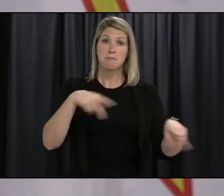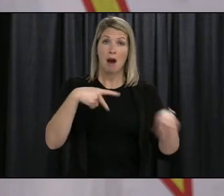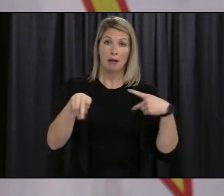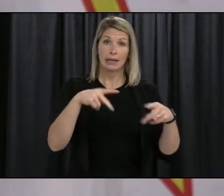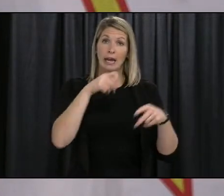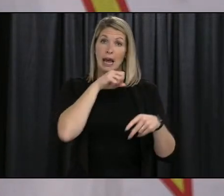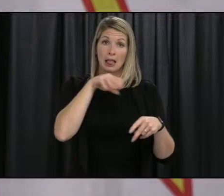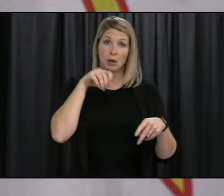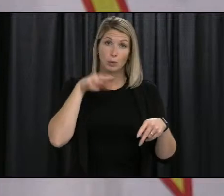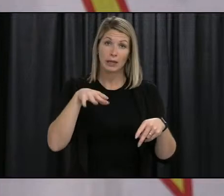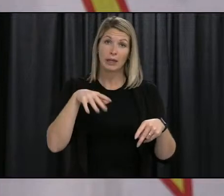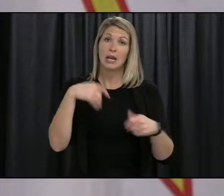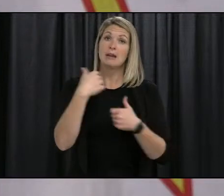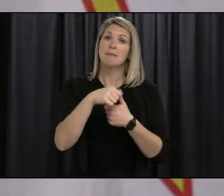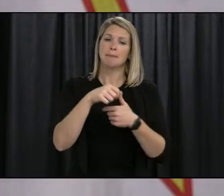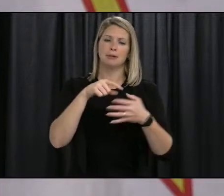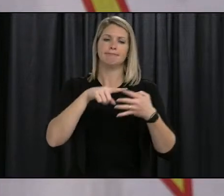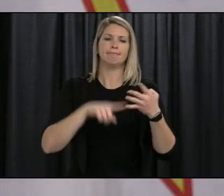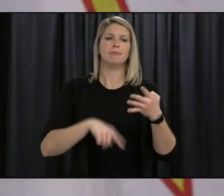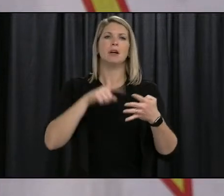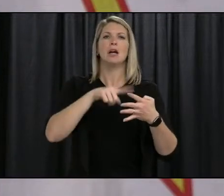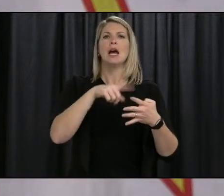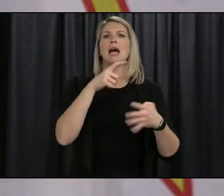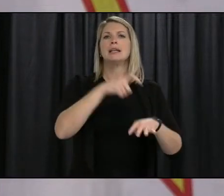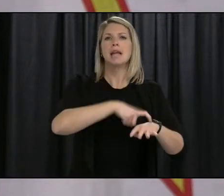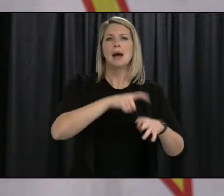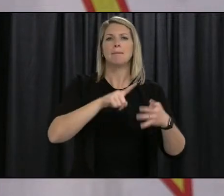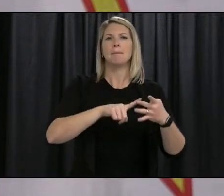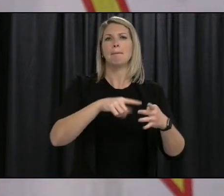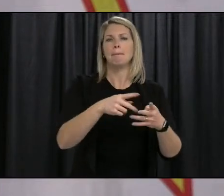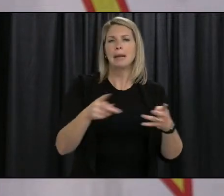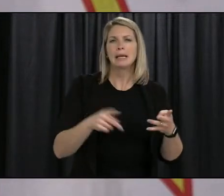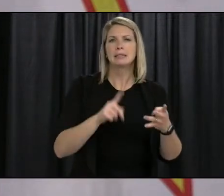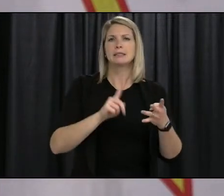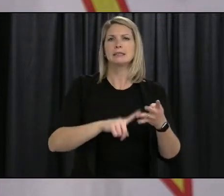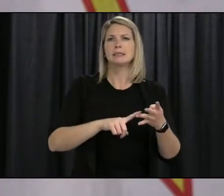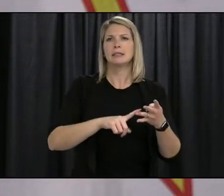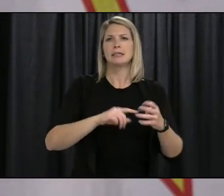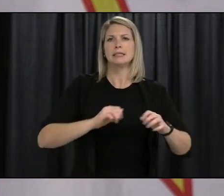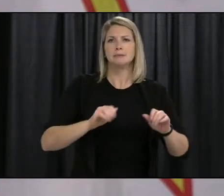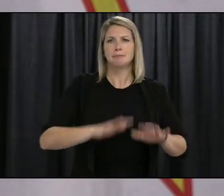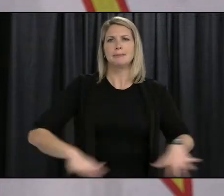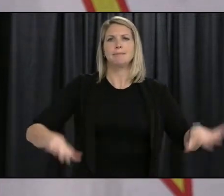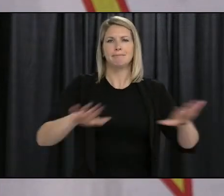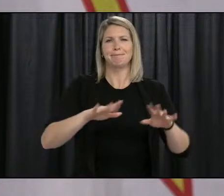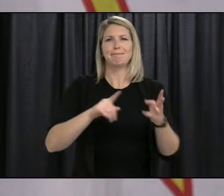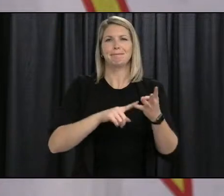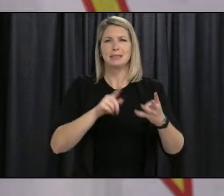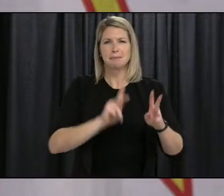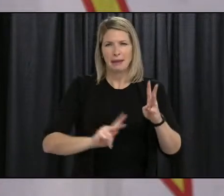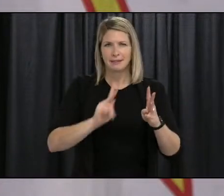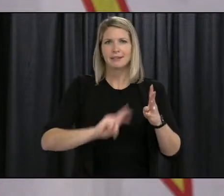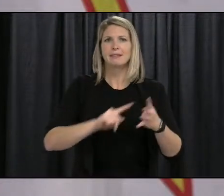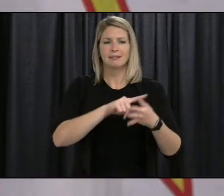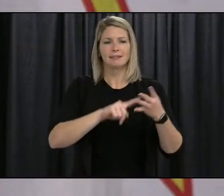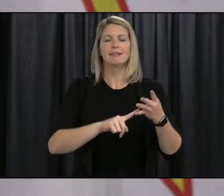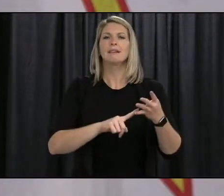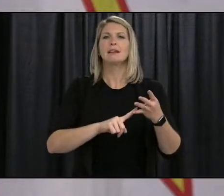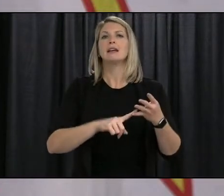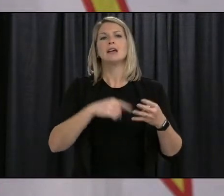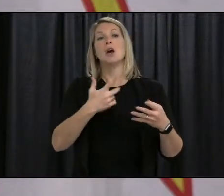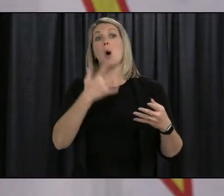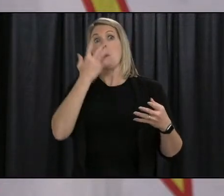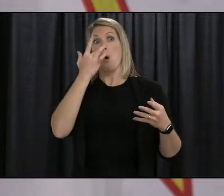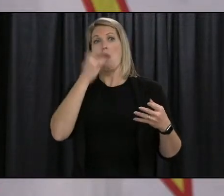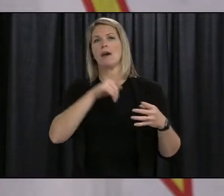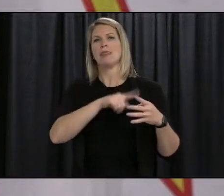place. Keep social gatherings within your usual bubble of family and friends. Smaller gatherings lower the risk of transmission, and